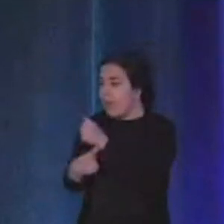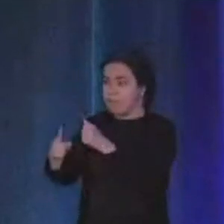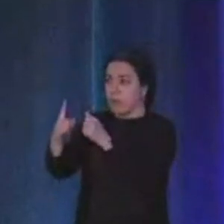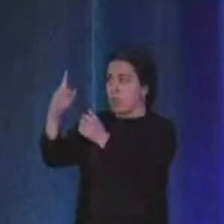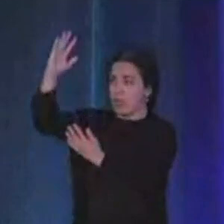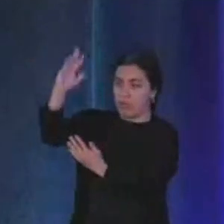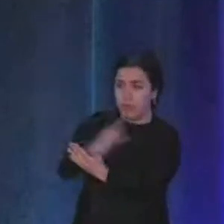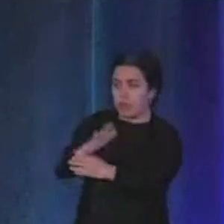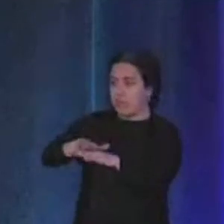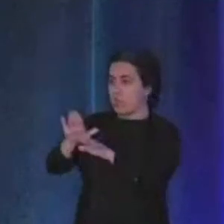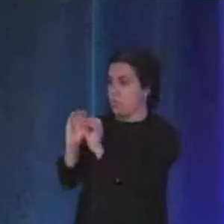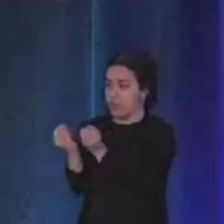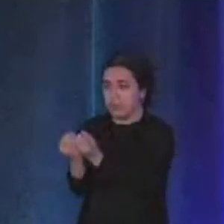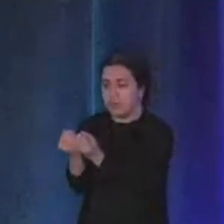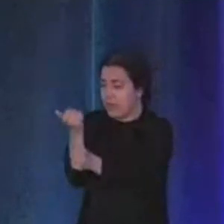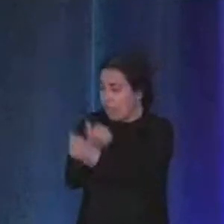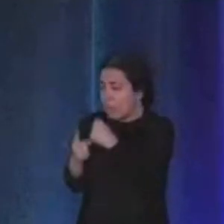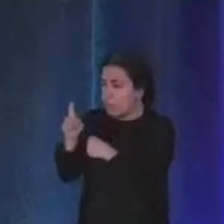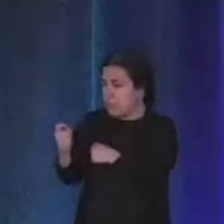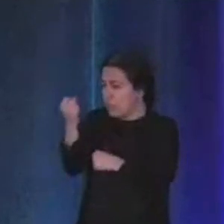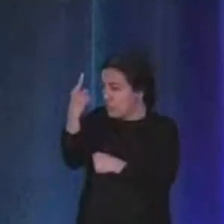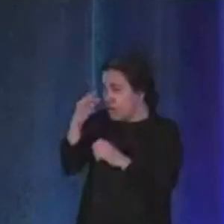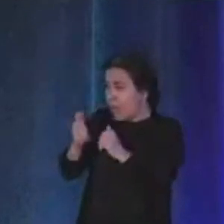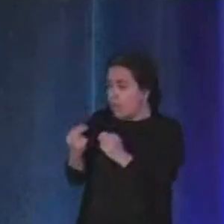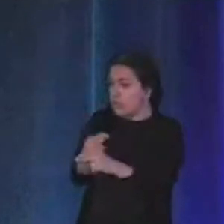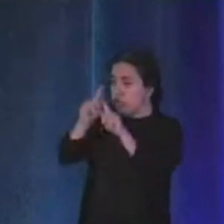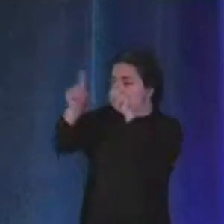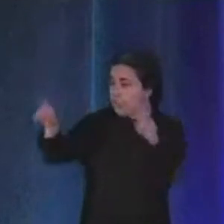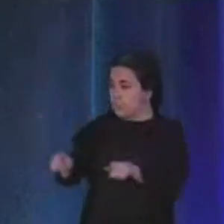understand how to use screen readers and keyboard users.